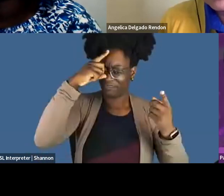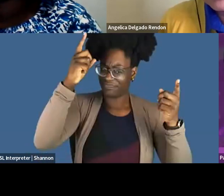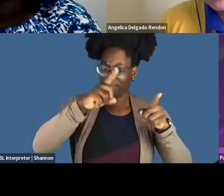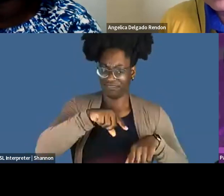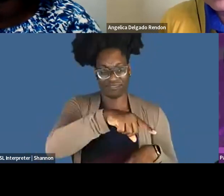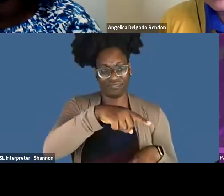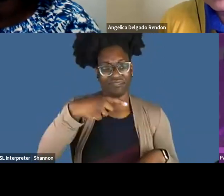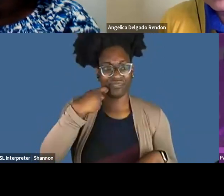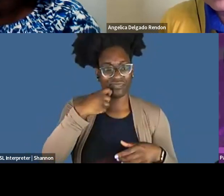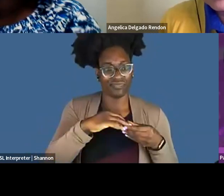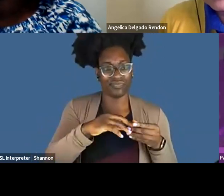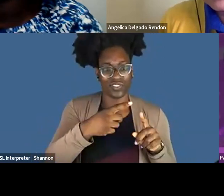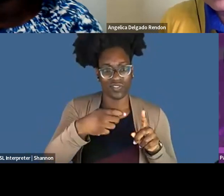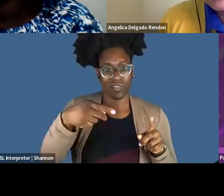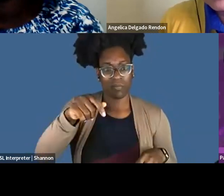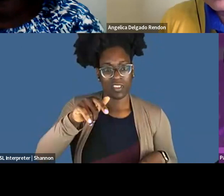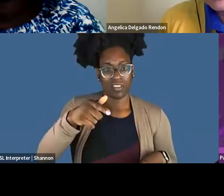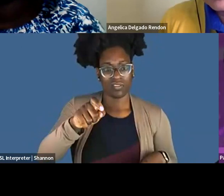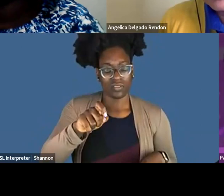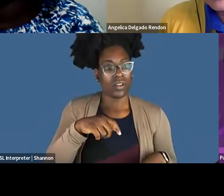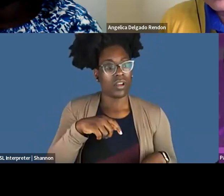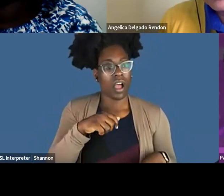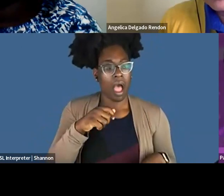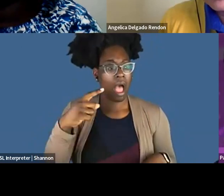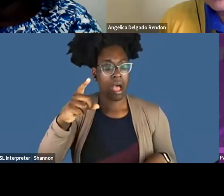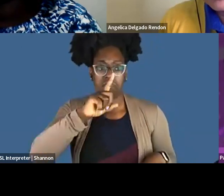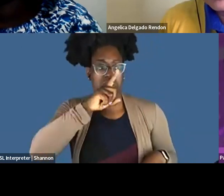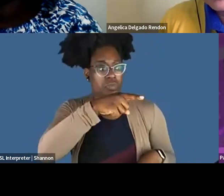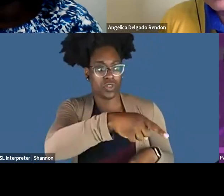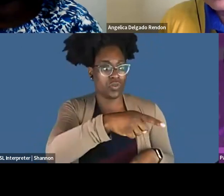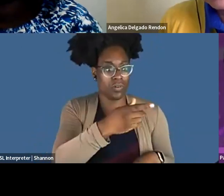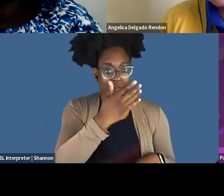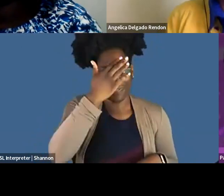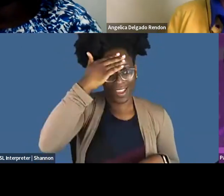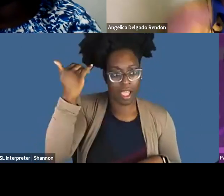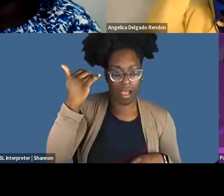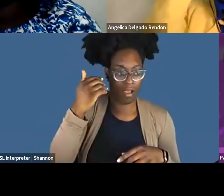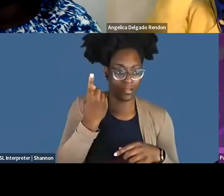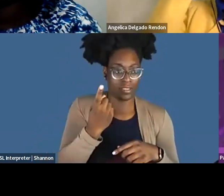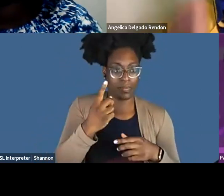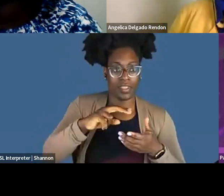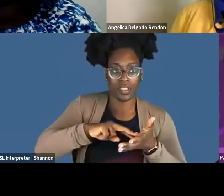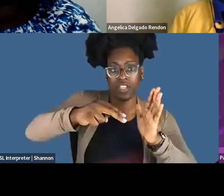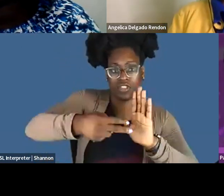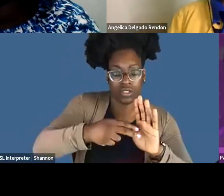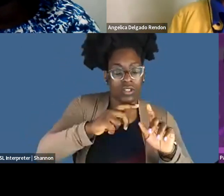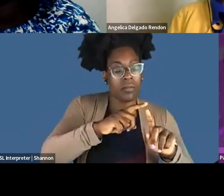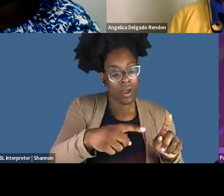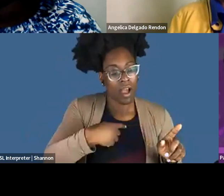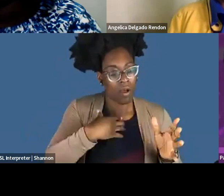that, and I don't think you left it out intentionally, Paige, but I think all of this starts with the word